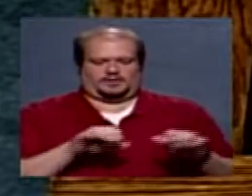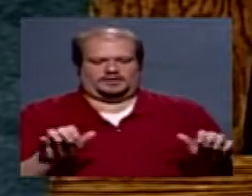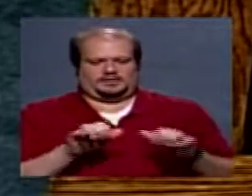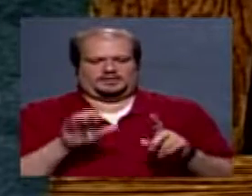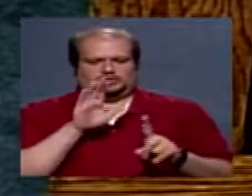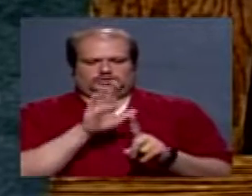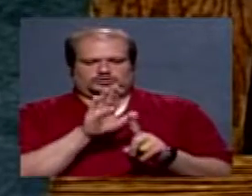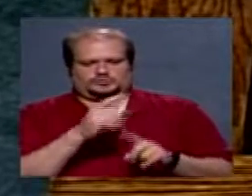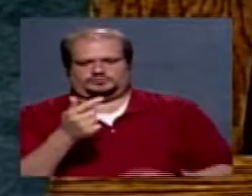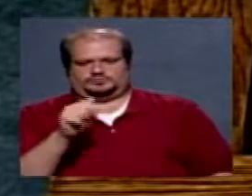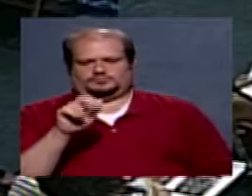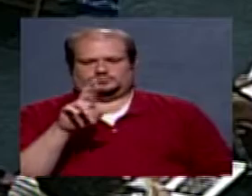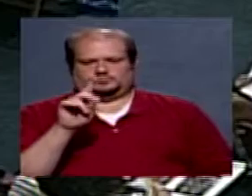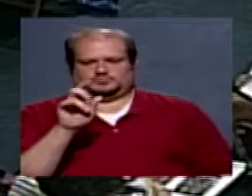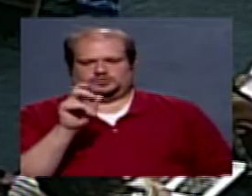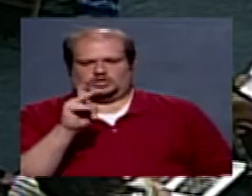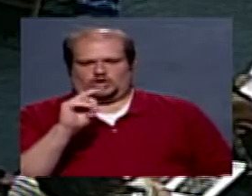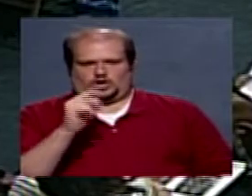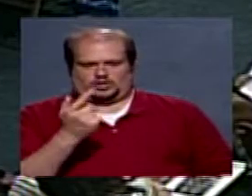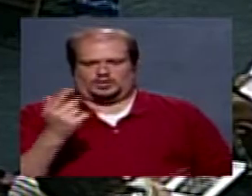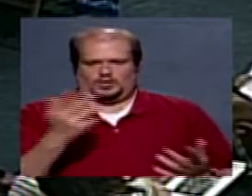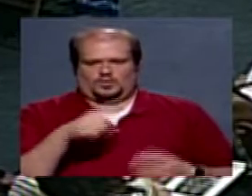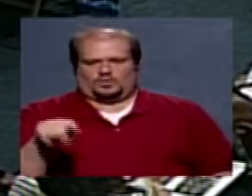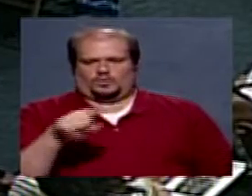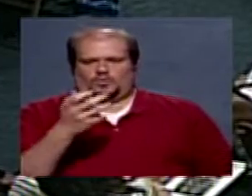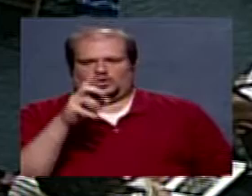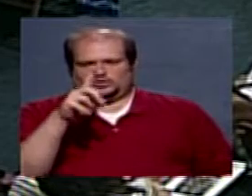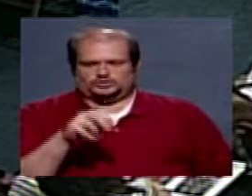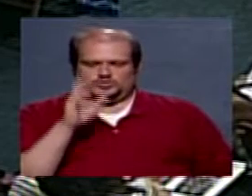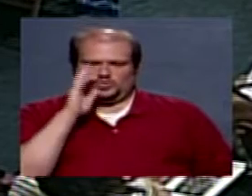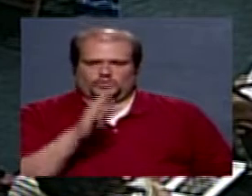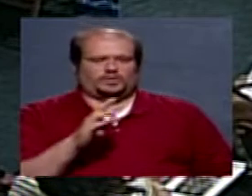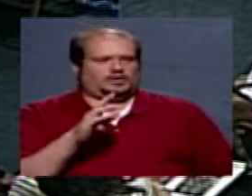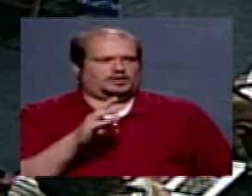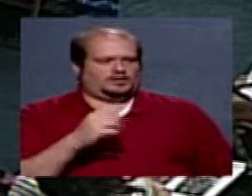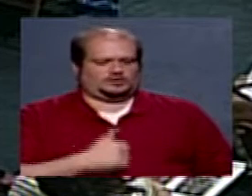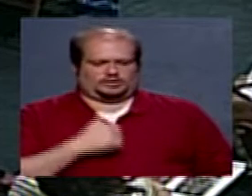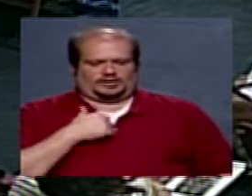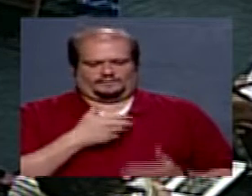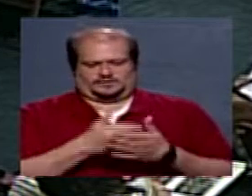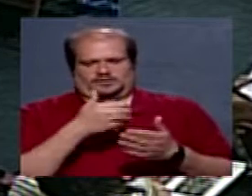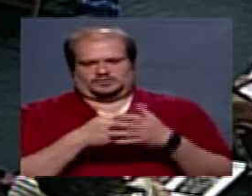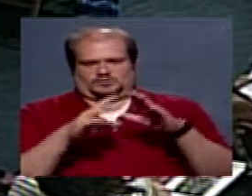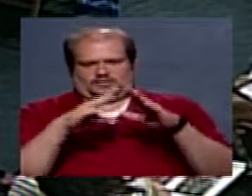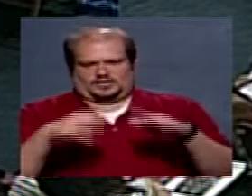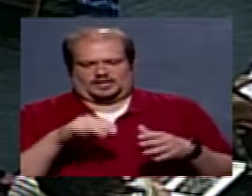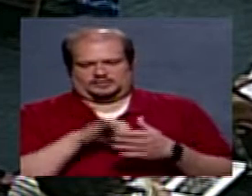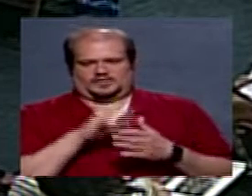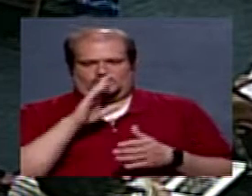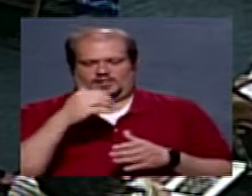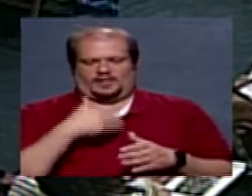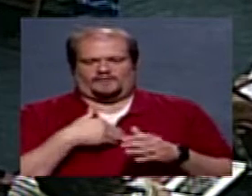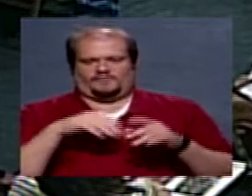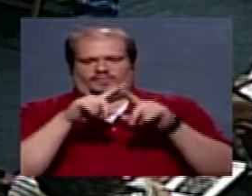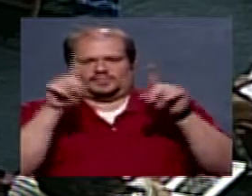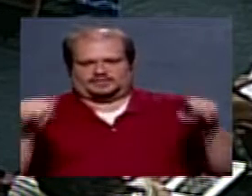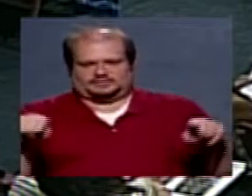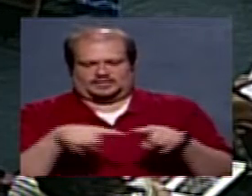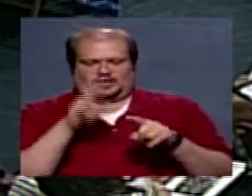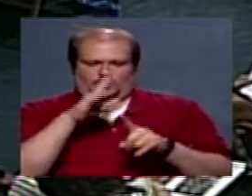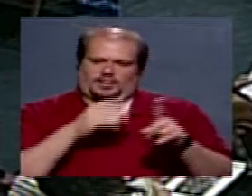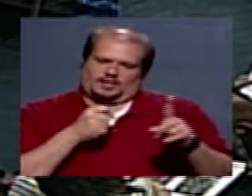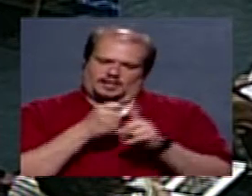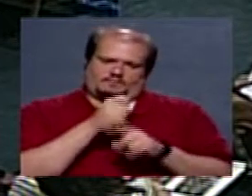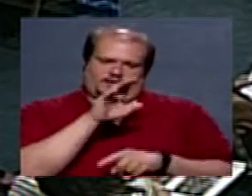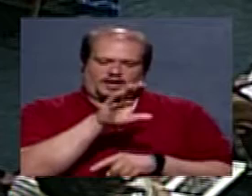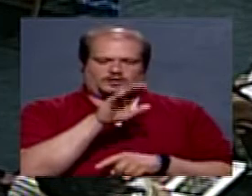her gardening and the things that she wants to do. She lives right next door to the house that's going to have the sign. It is significantly going to